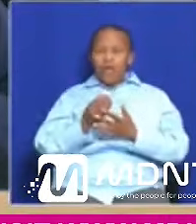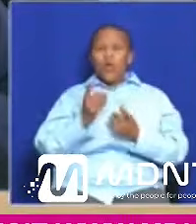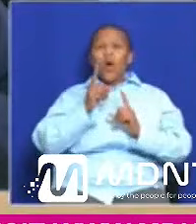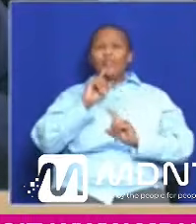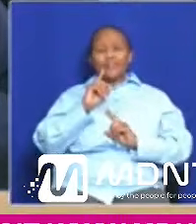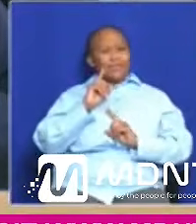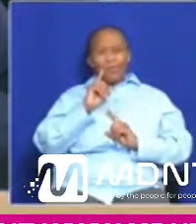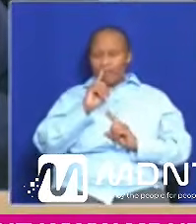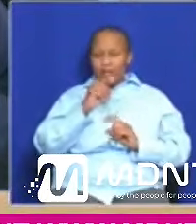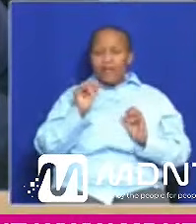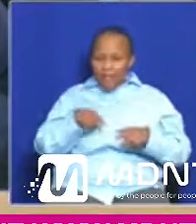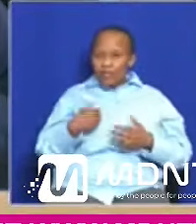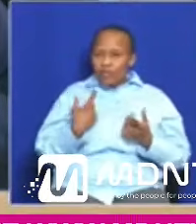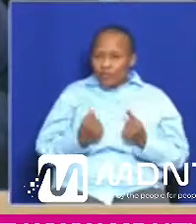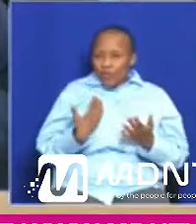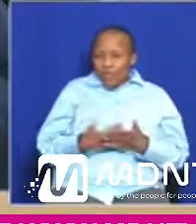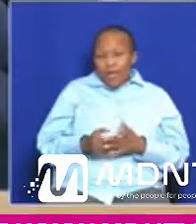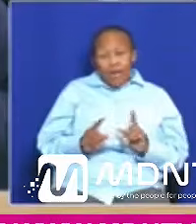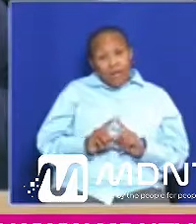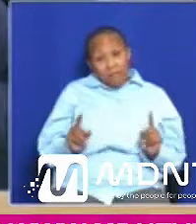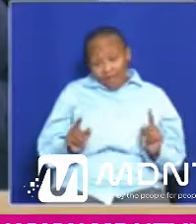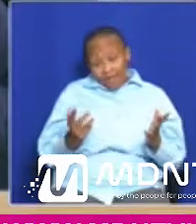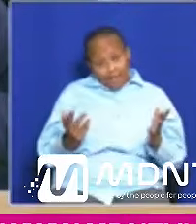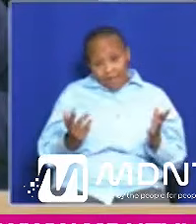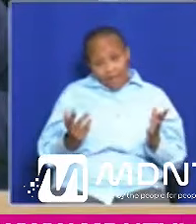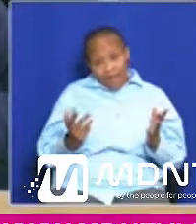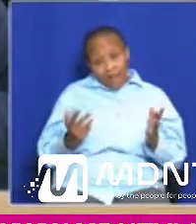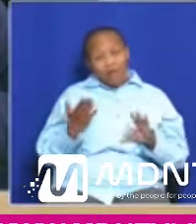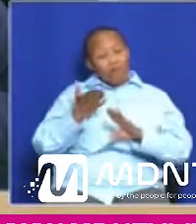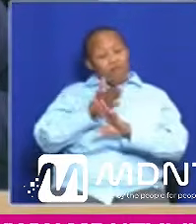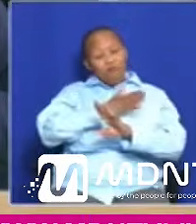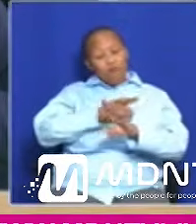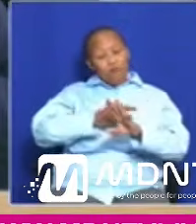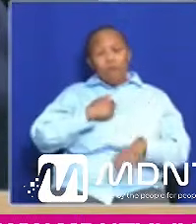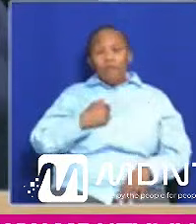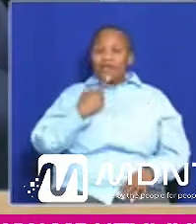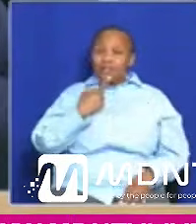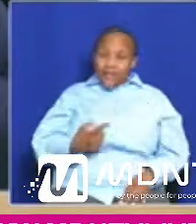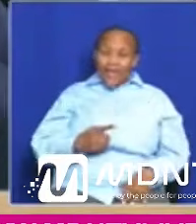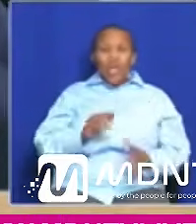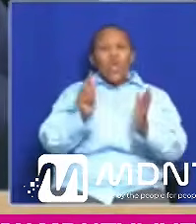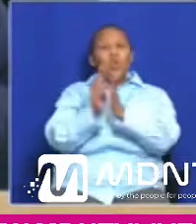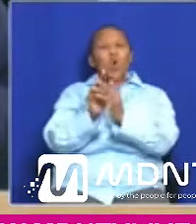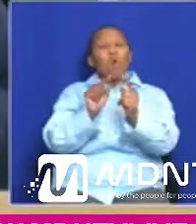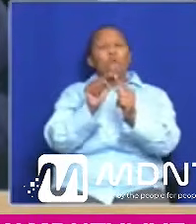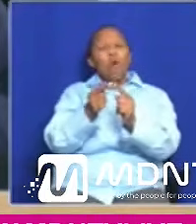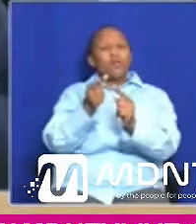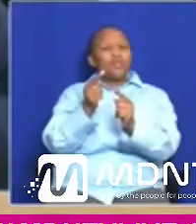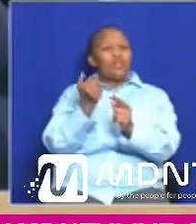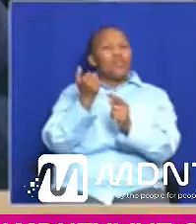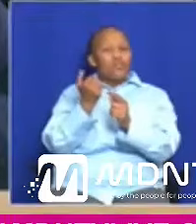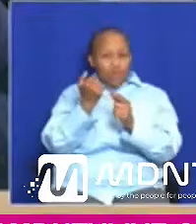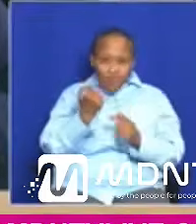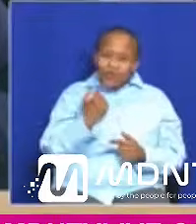I said earlier, you are raising your legal point hypothetically or in the air, as I